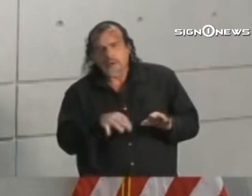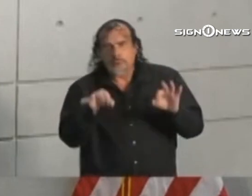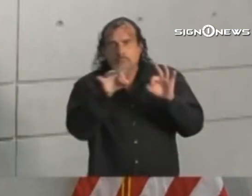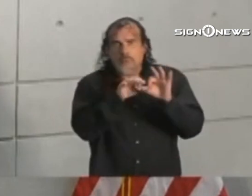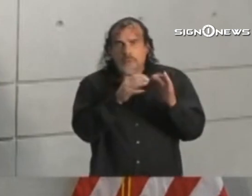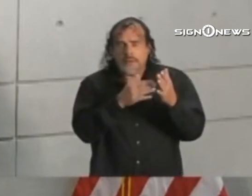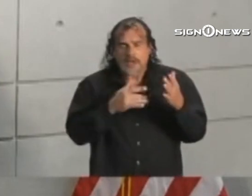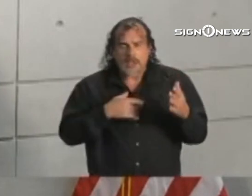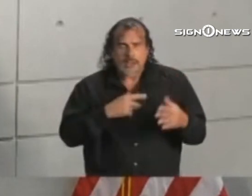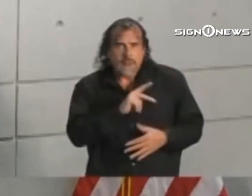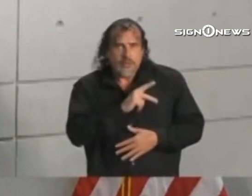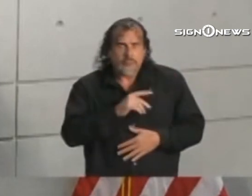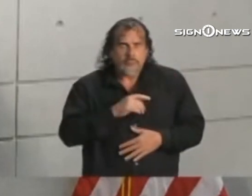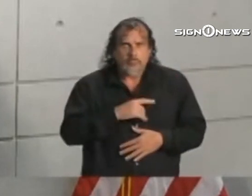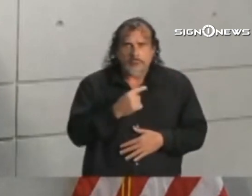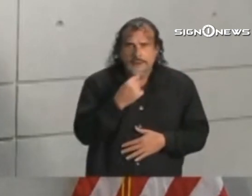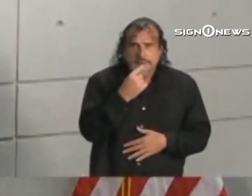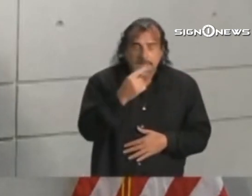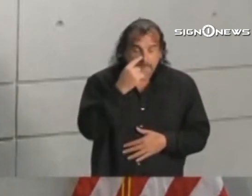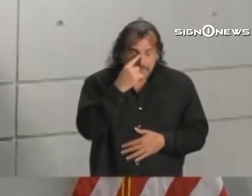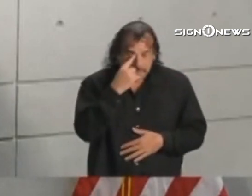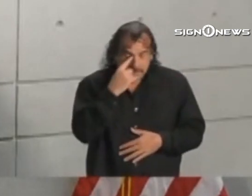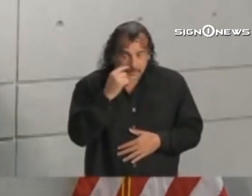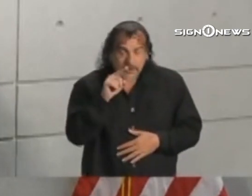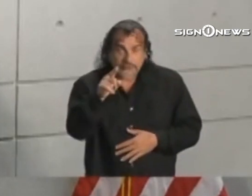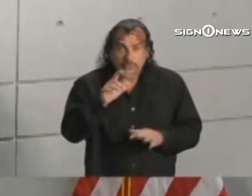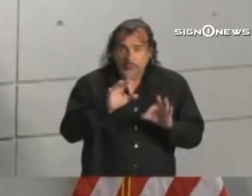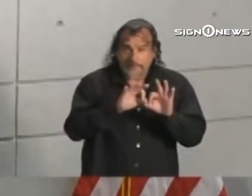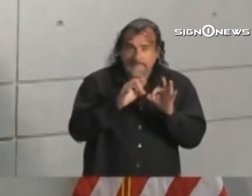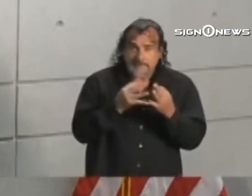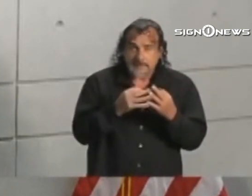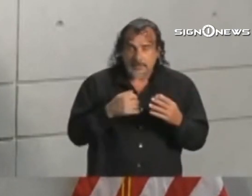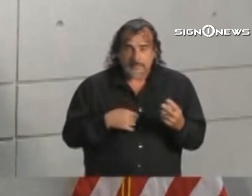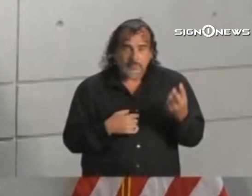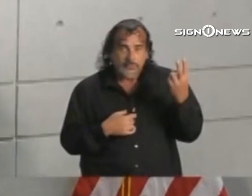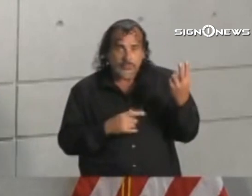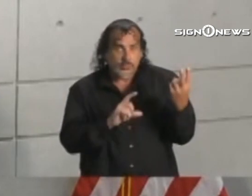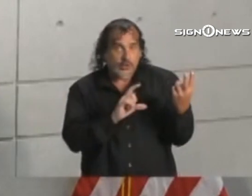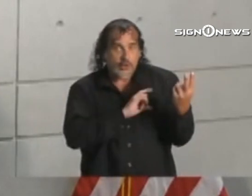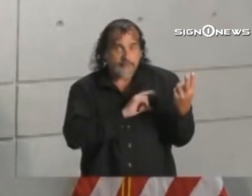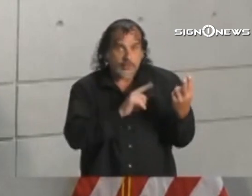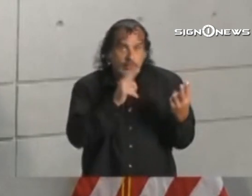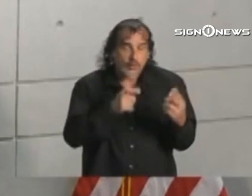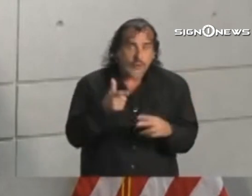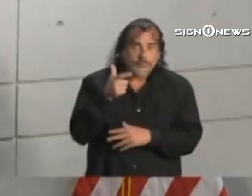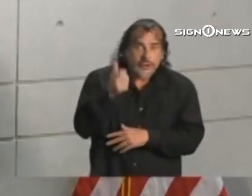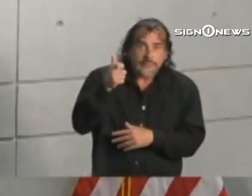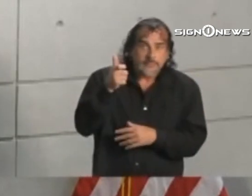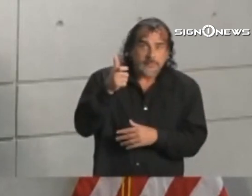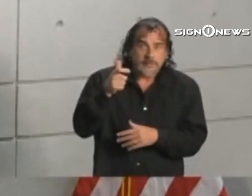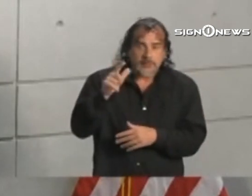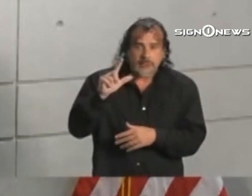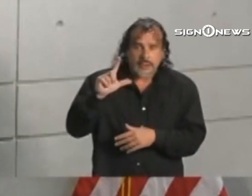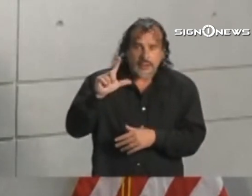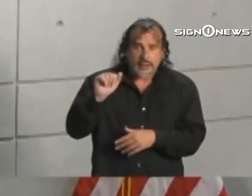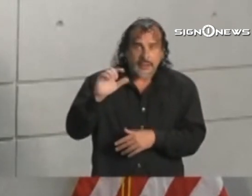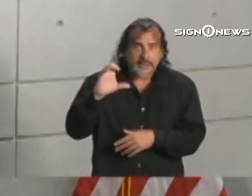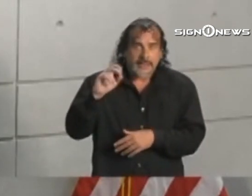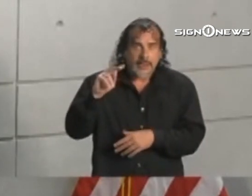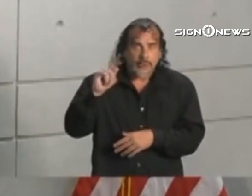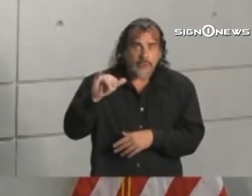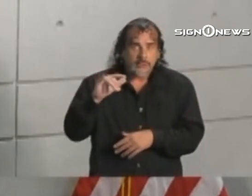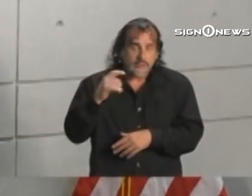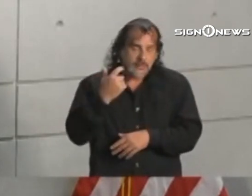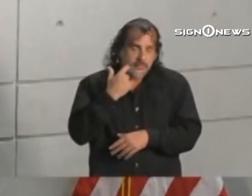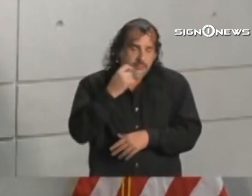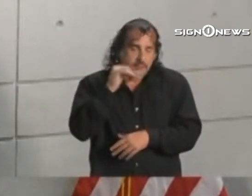say to those family members of the two officers that were shot in LA County overnight